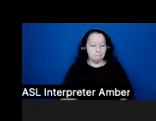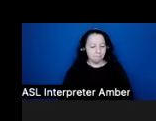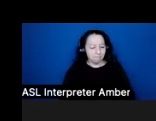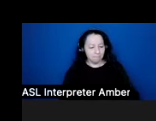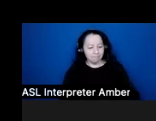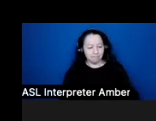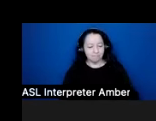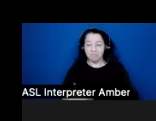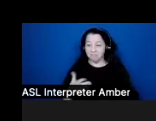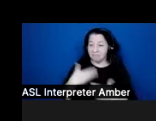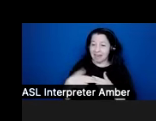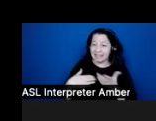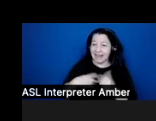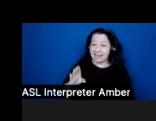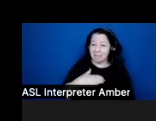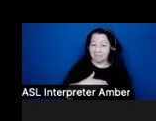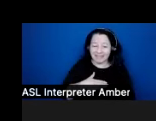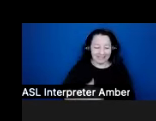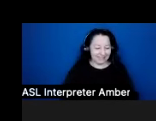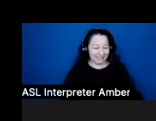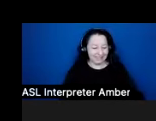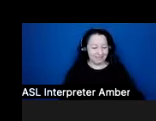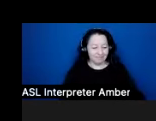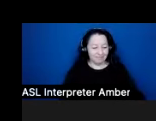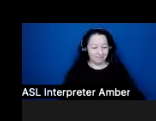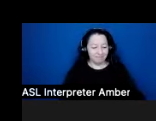You want to go to the next slide, Deb?